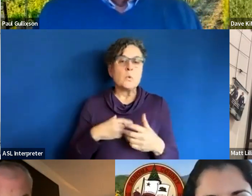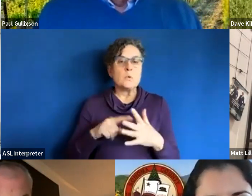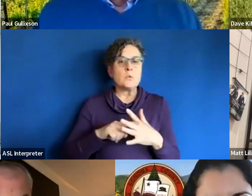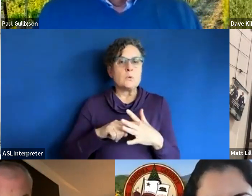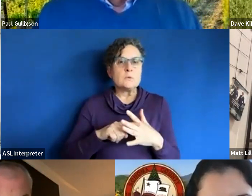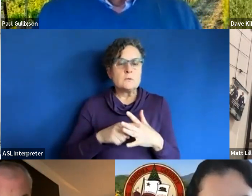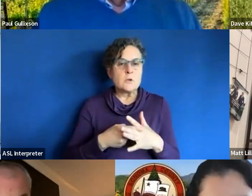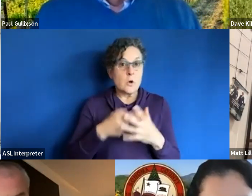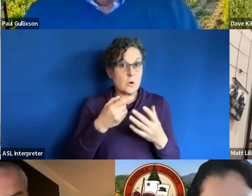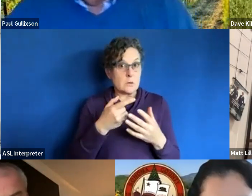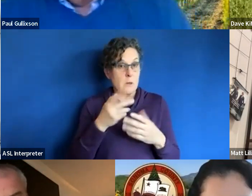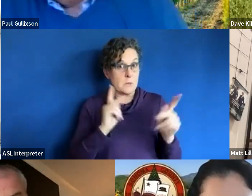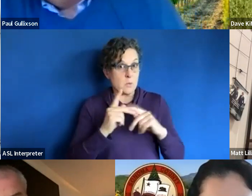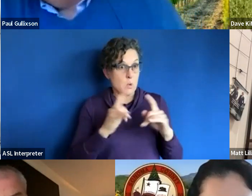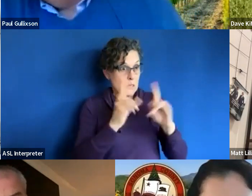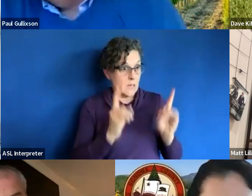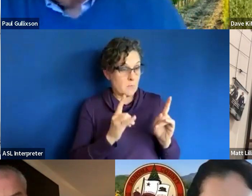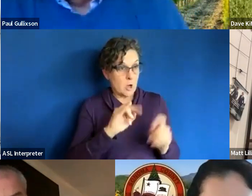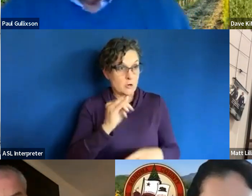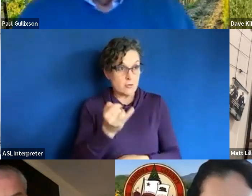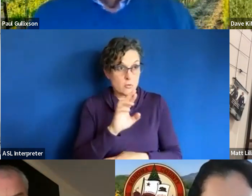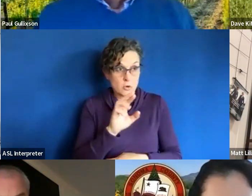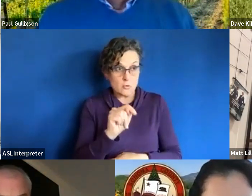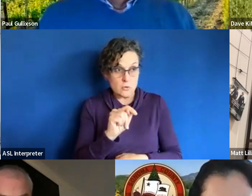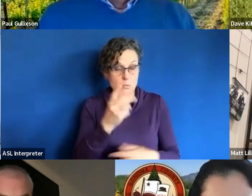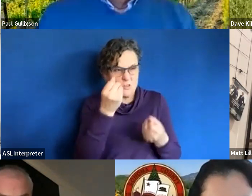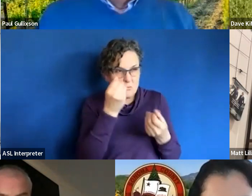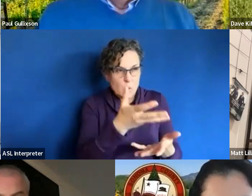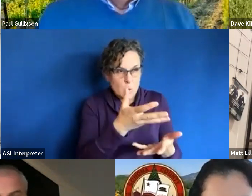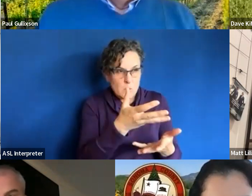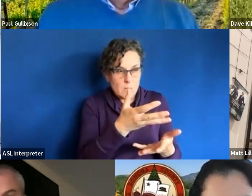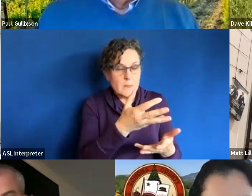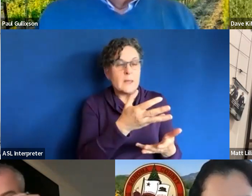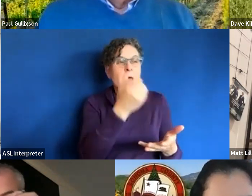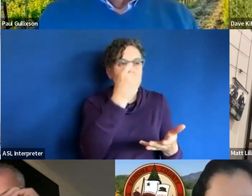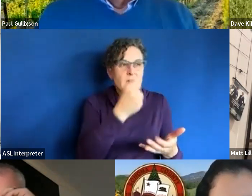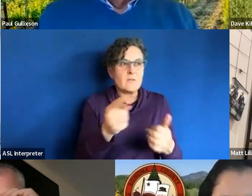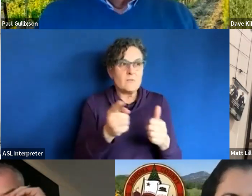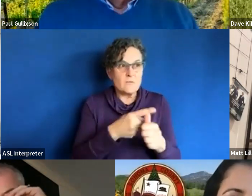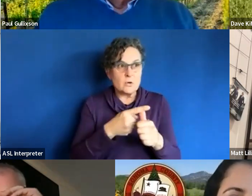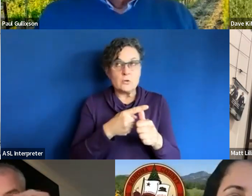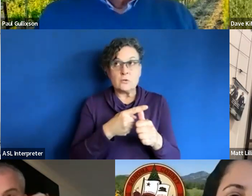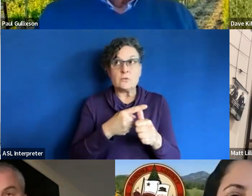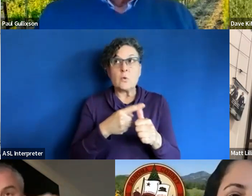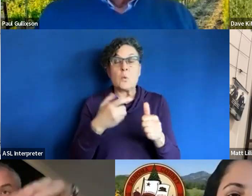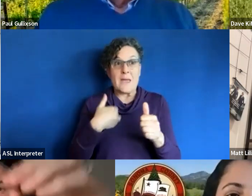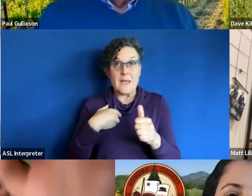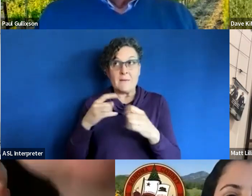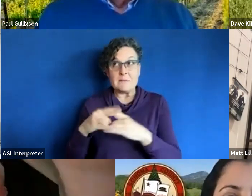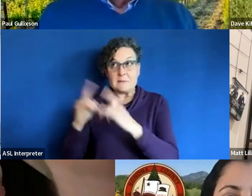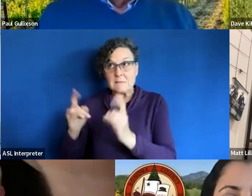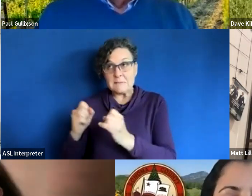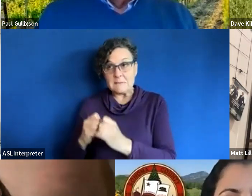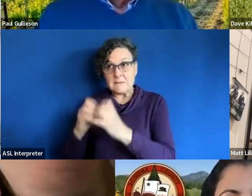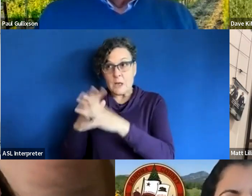noticing for people to relocate from the trail once we're able to concretely offer the people placement